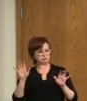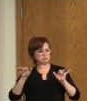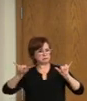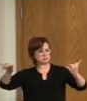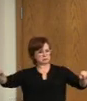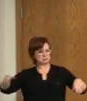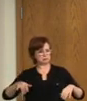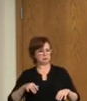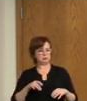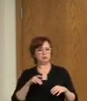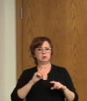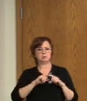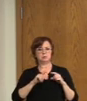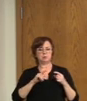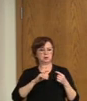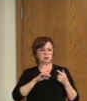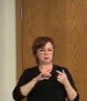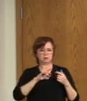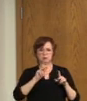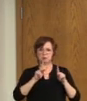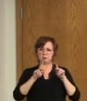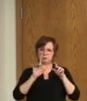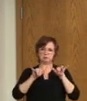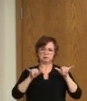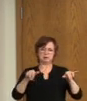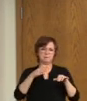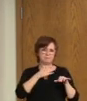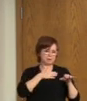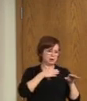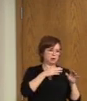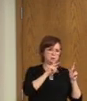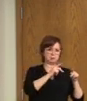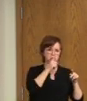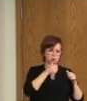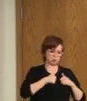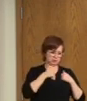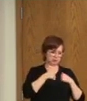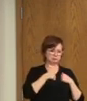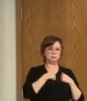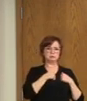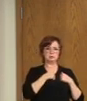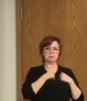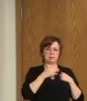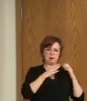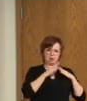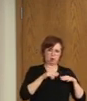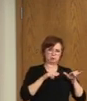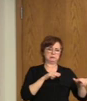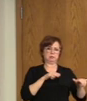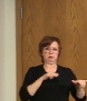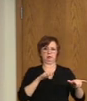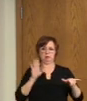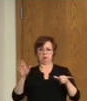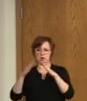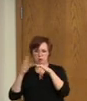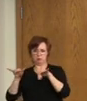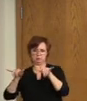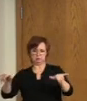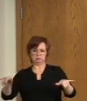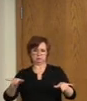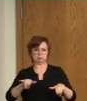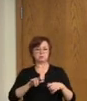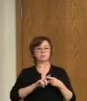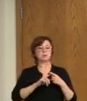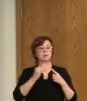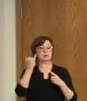each other there. But, people are sticking to their households. Adults who live alone or a single parent with minor children